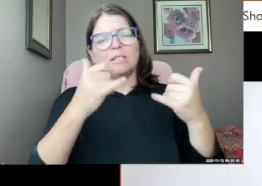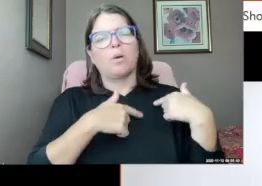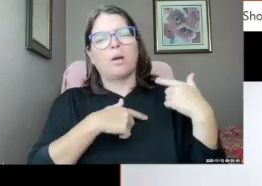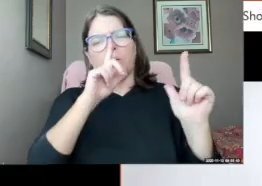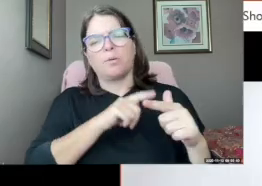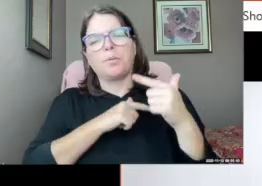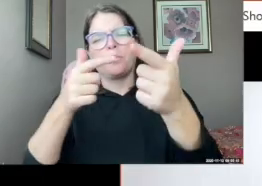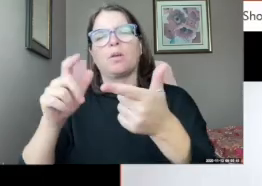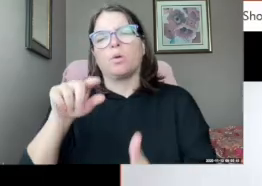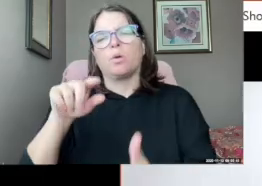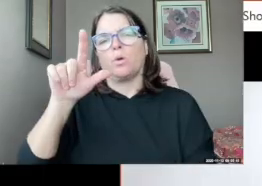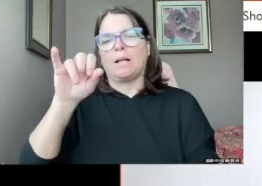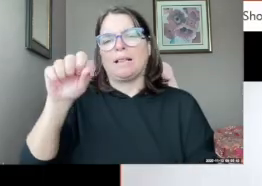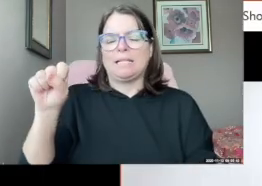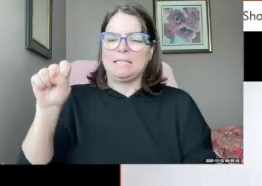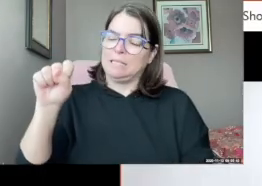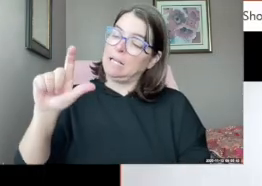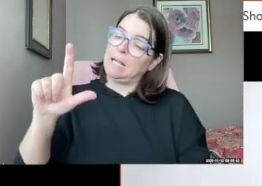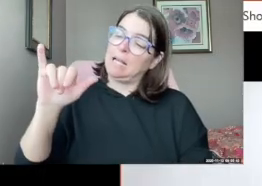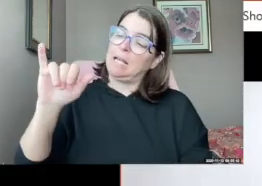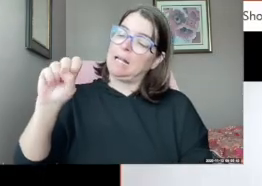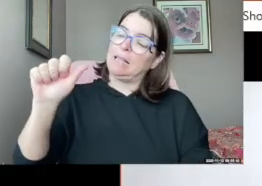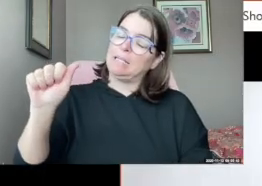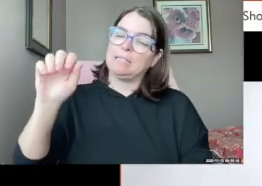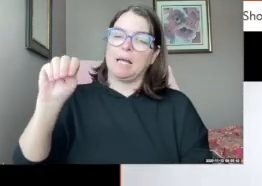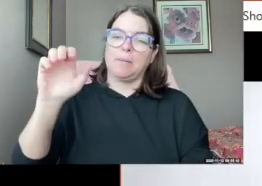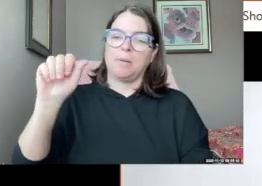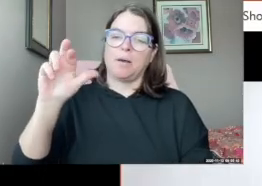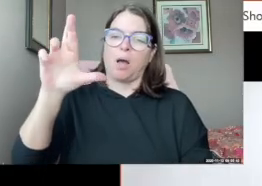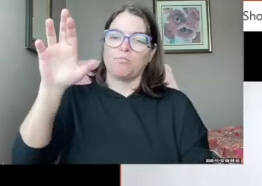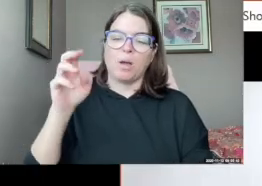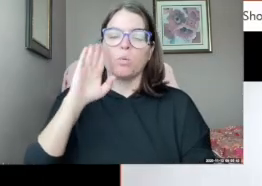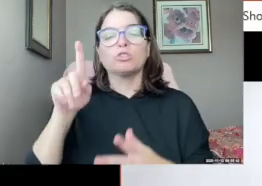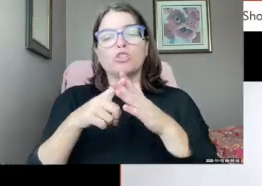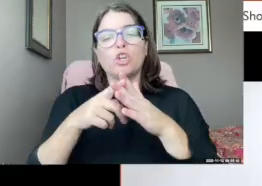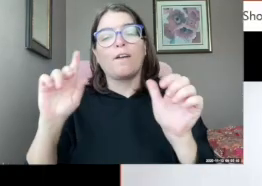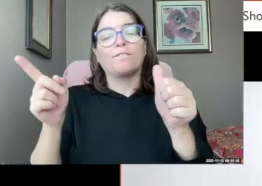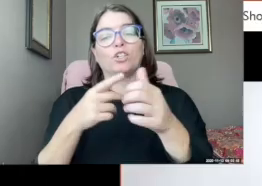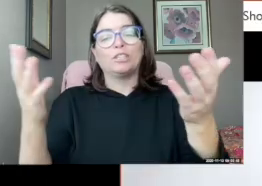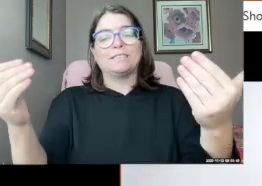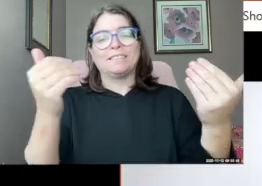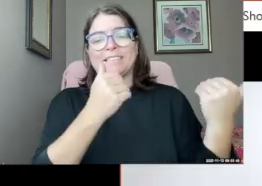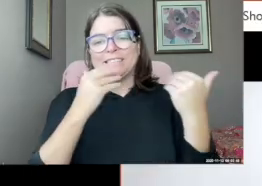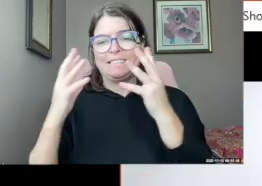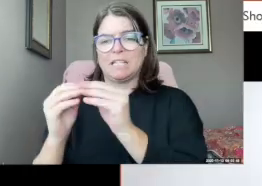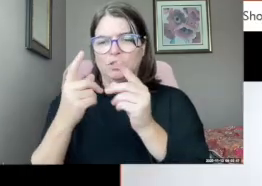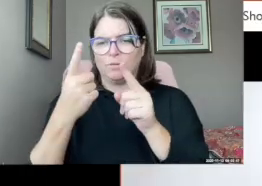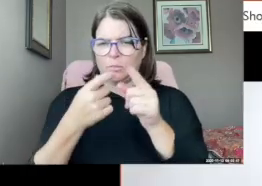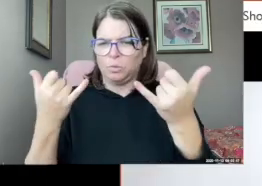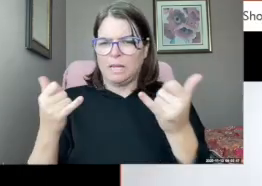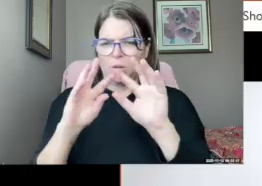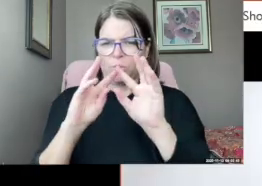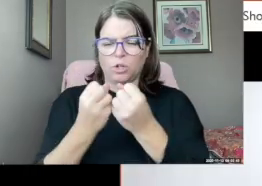it off to Lisa McCumber, who is going to kick off the first input session of today's workshop